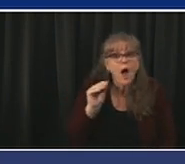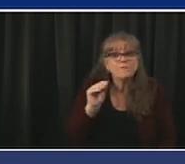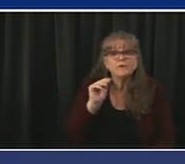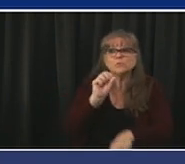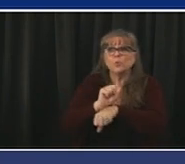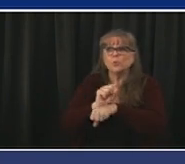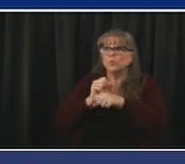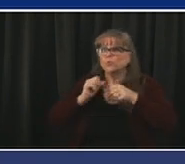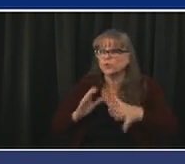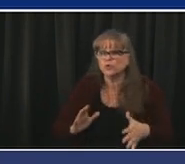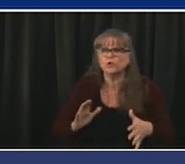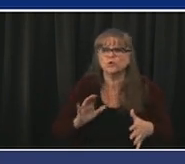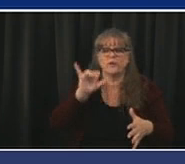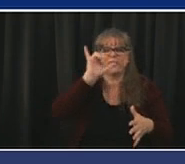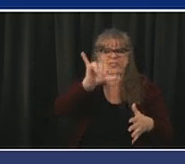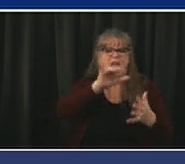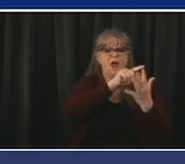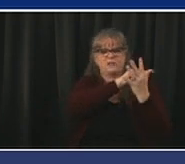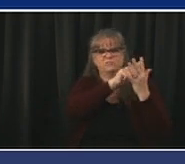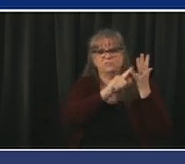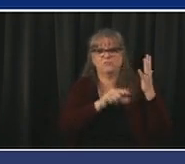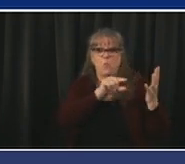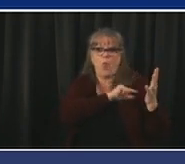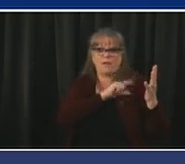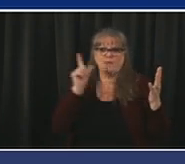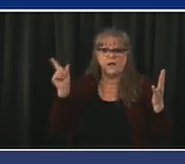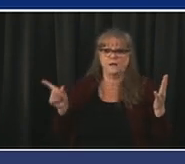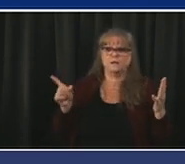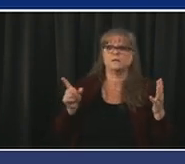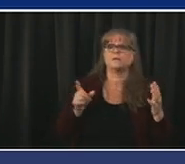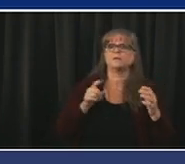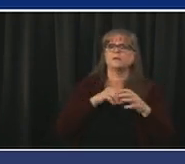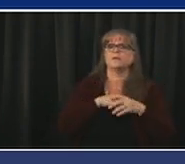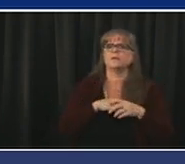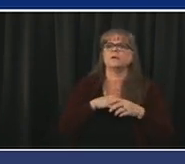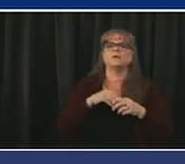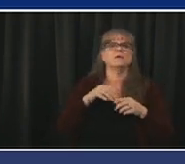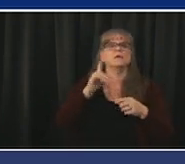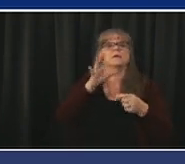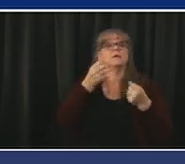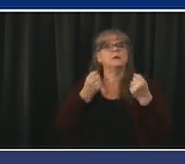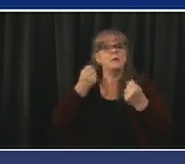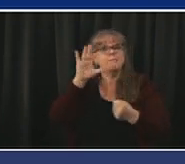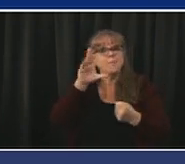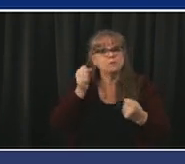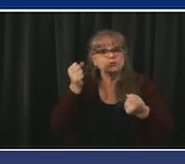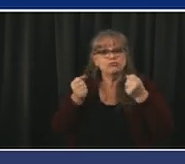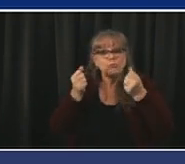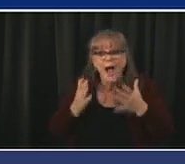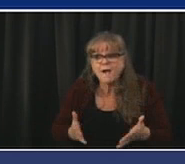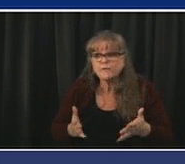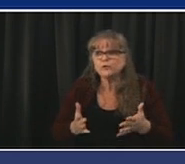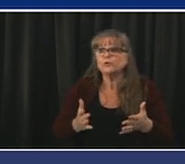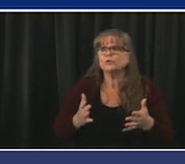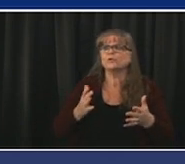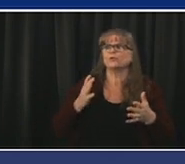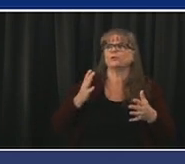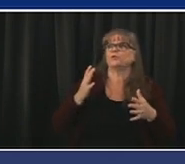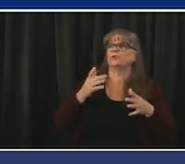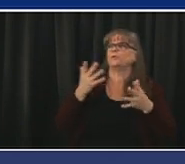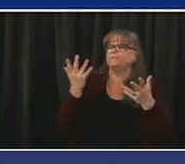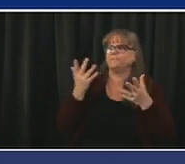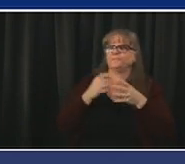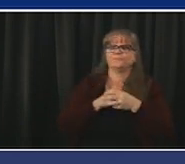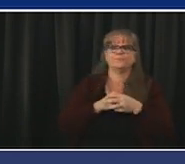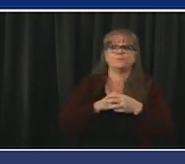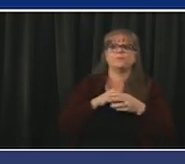More frontline essential workers, this time in public transport, specialized transportation, critical frontline public health and essential